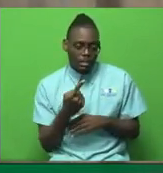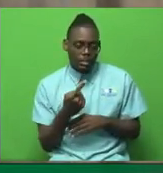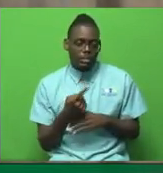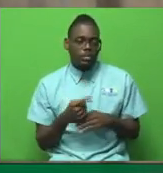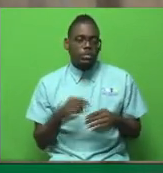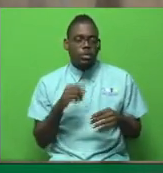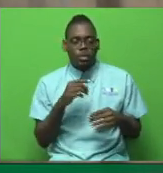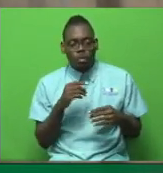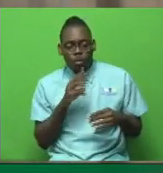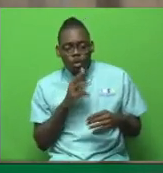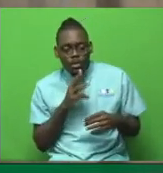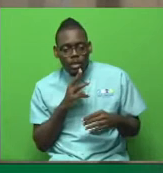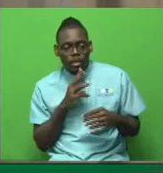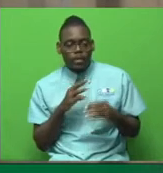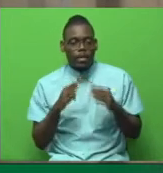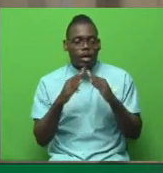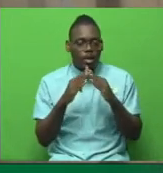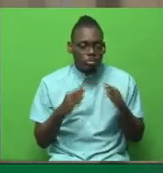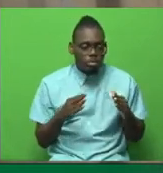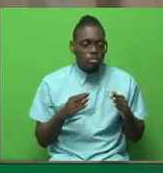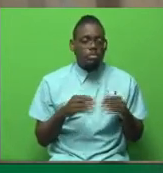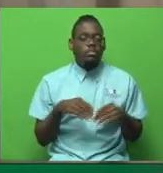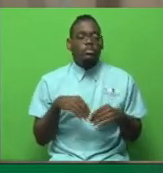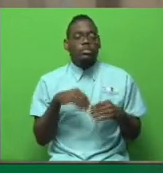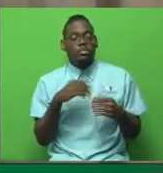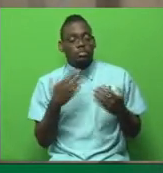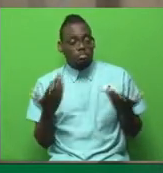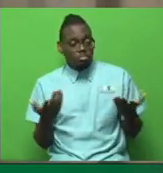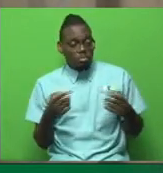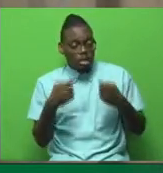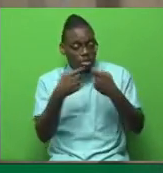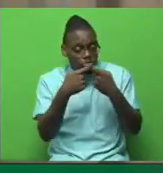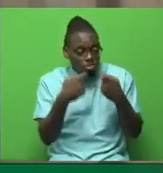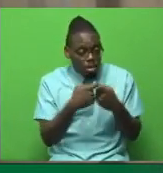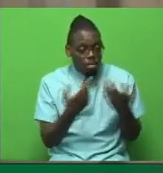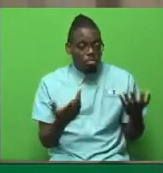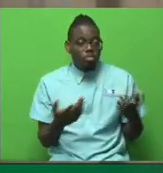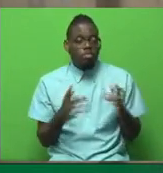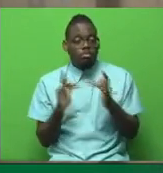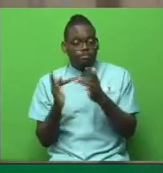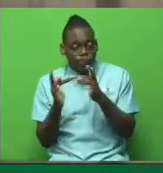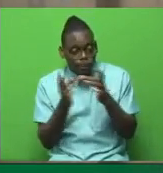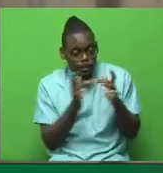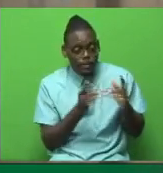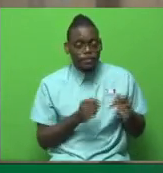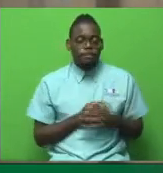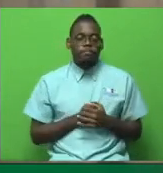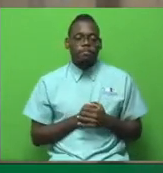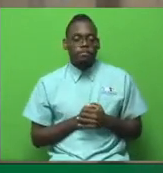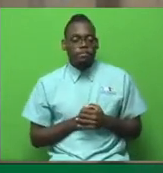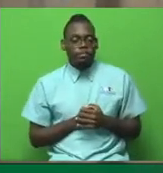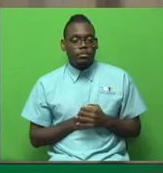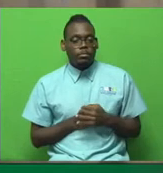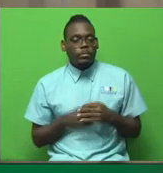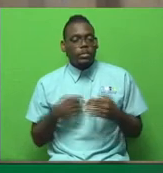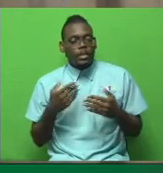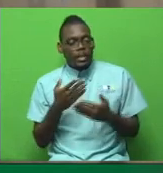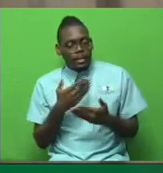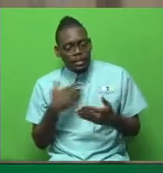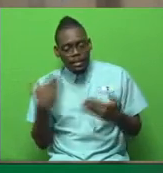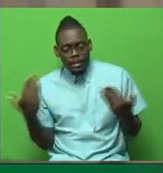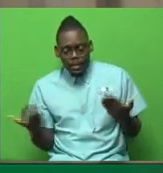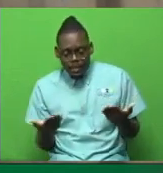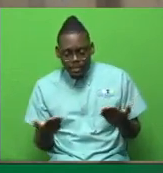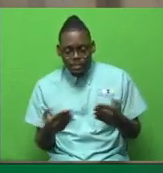shelter include and then connectivity the infrastructural development that we could be people will be